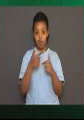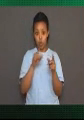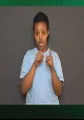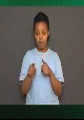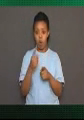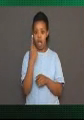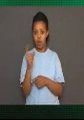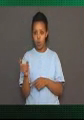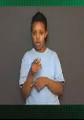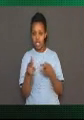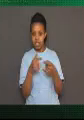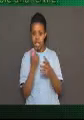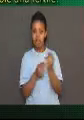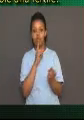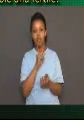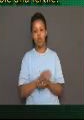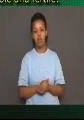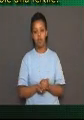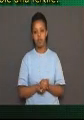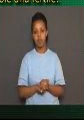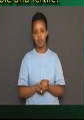single species.